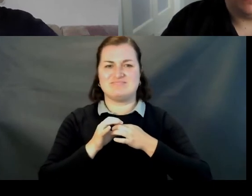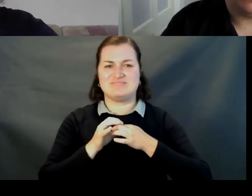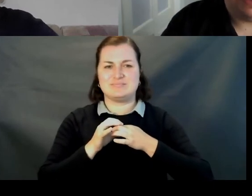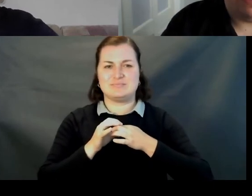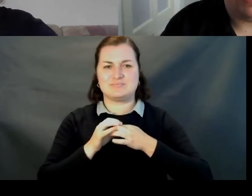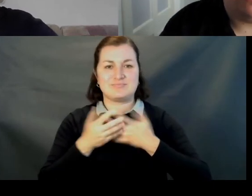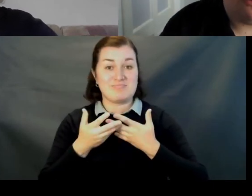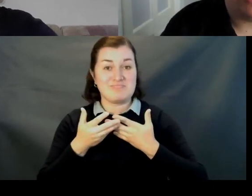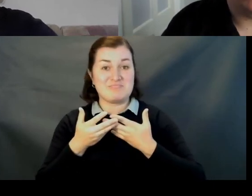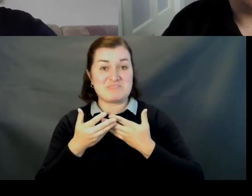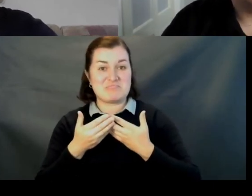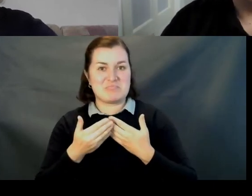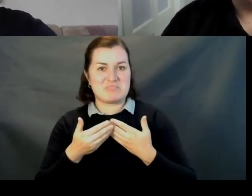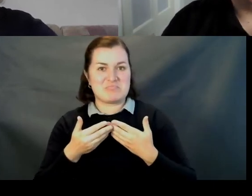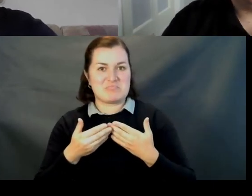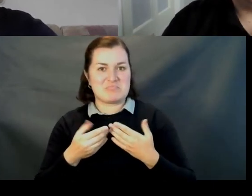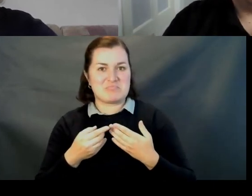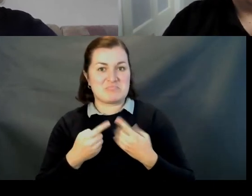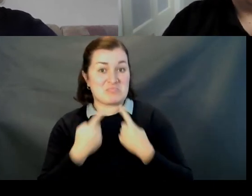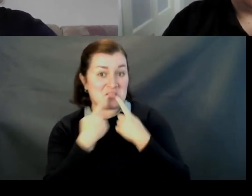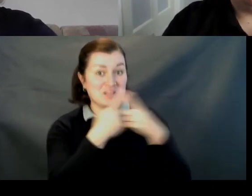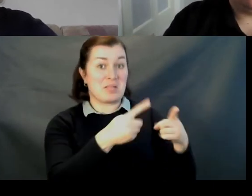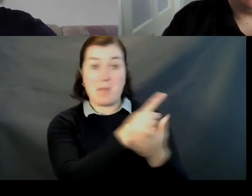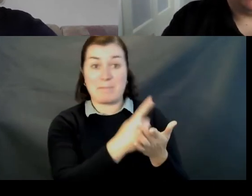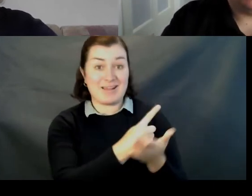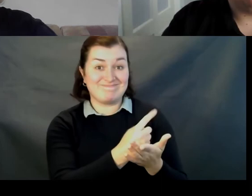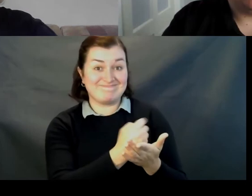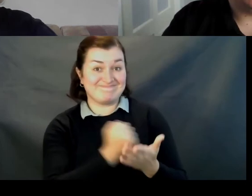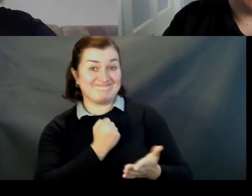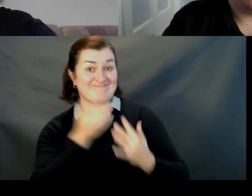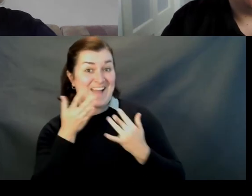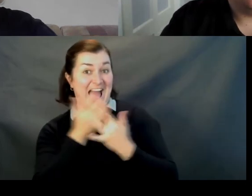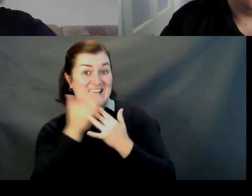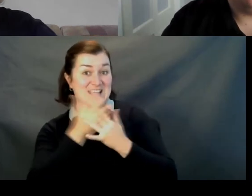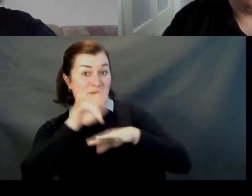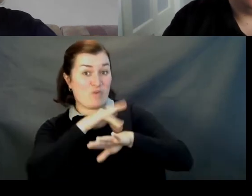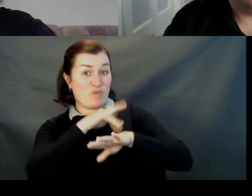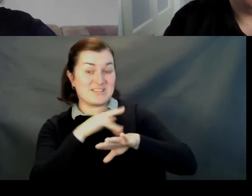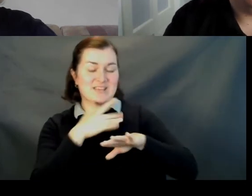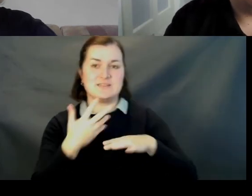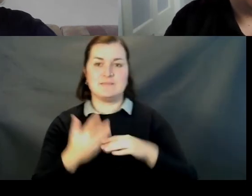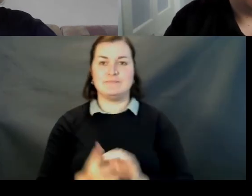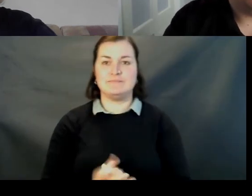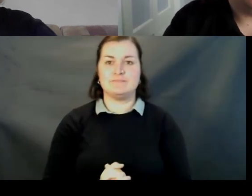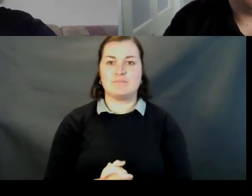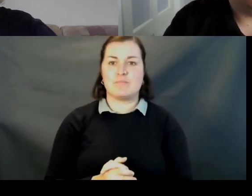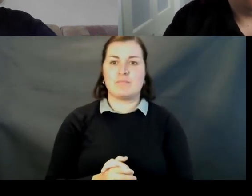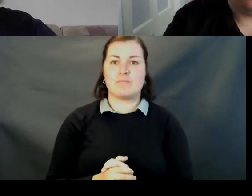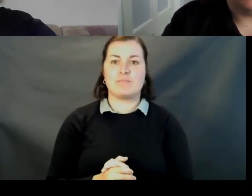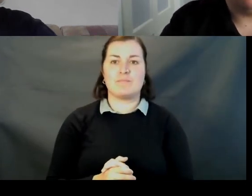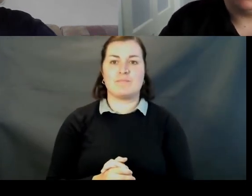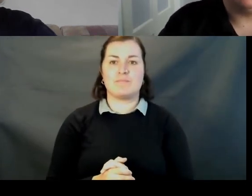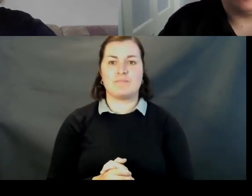your access, say your access performances, but at the same time that even if you want to do an outreach to say, we want to better our experience,